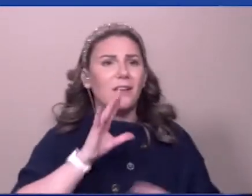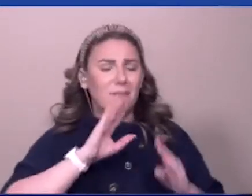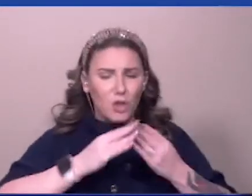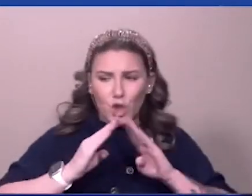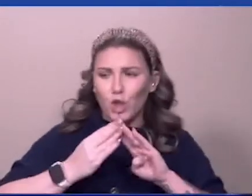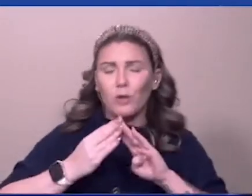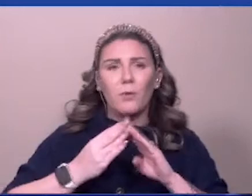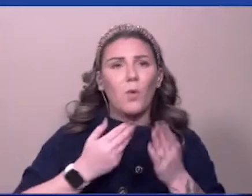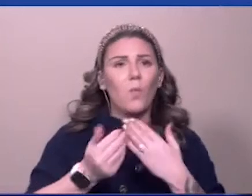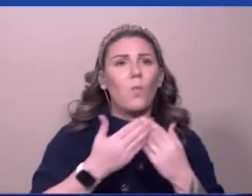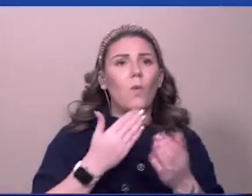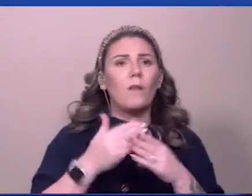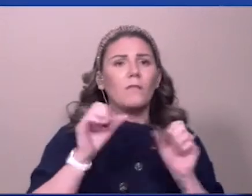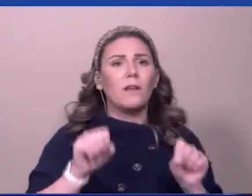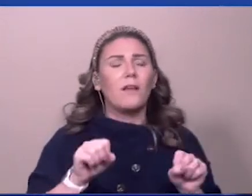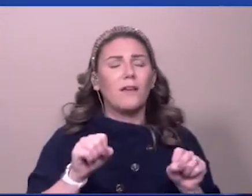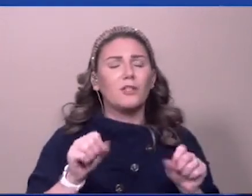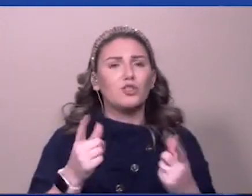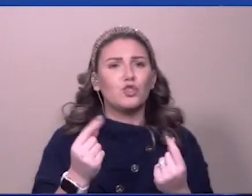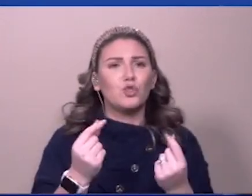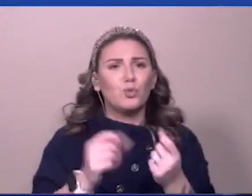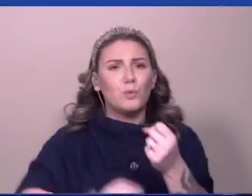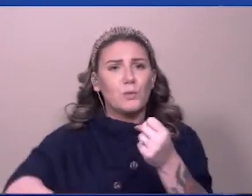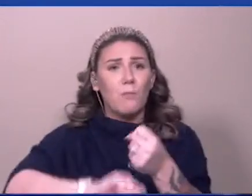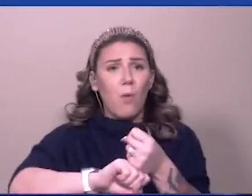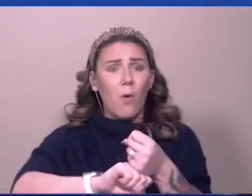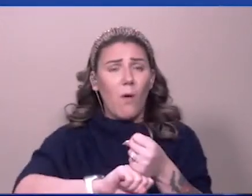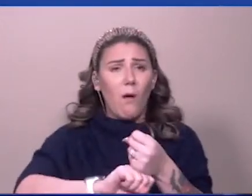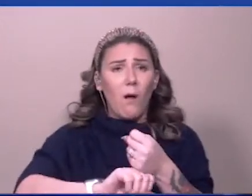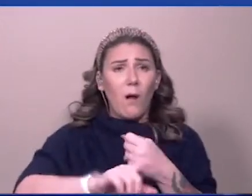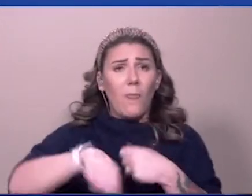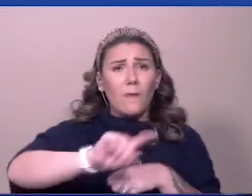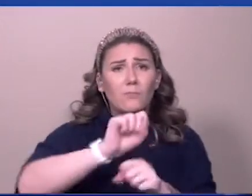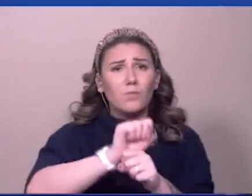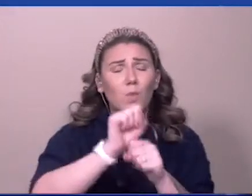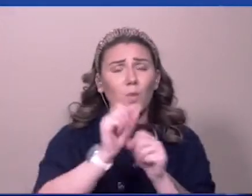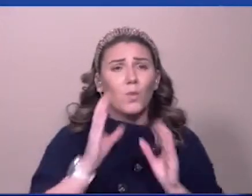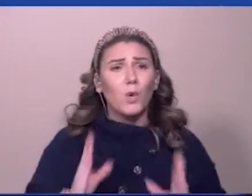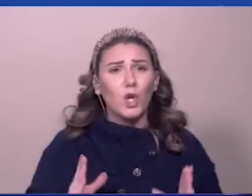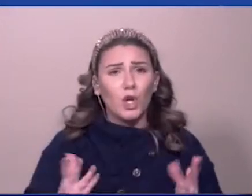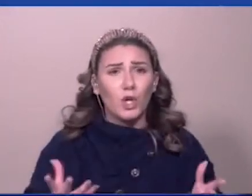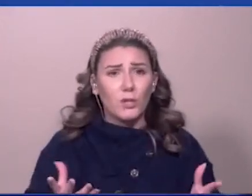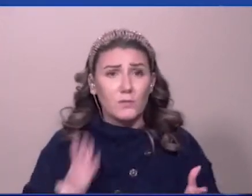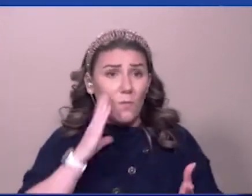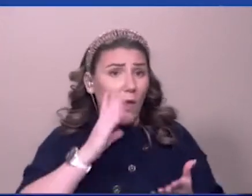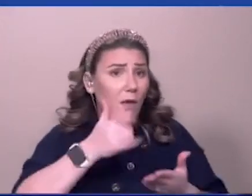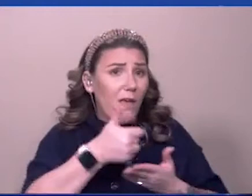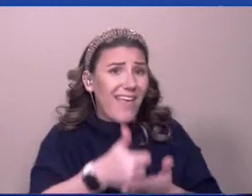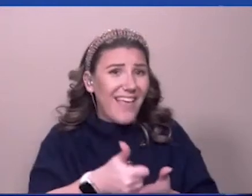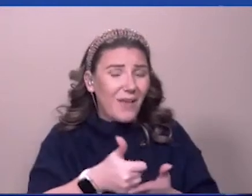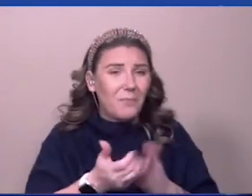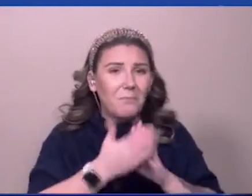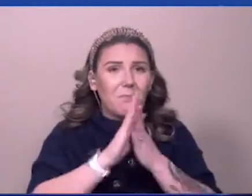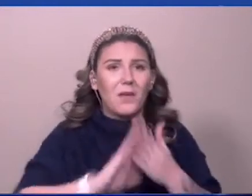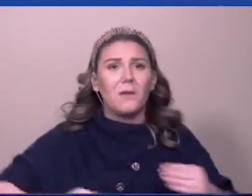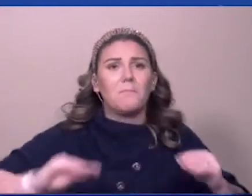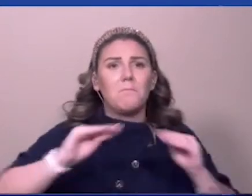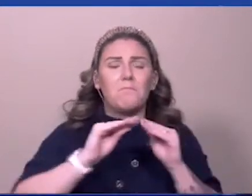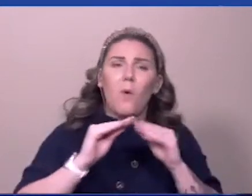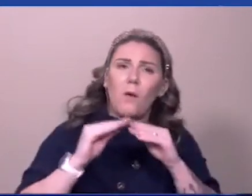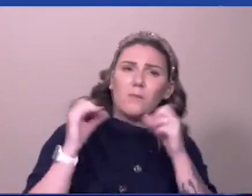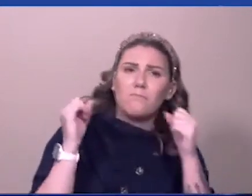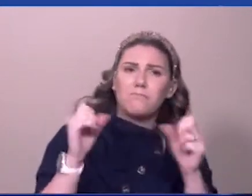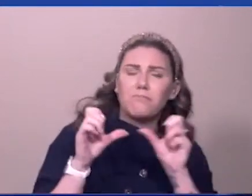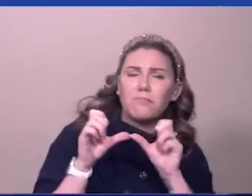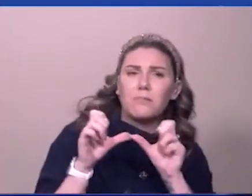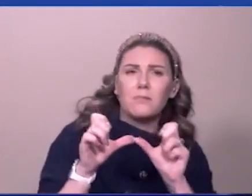be done to support the workforce will help us become more resilient to